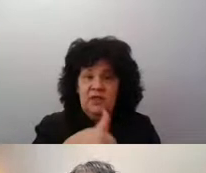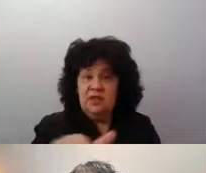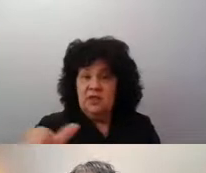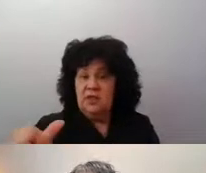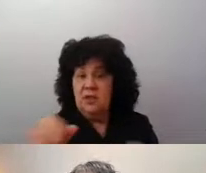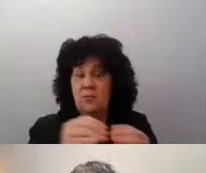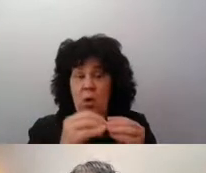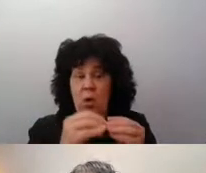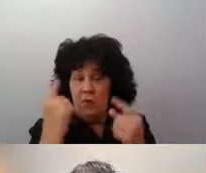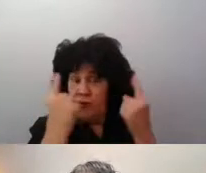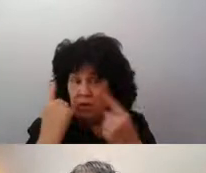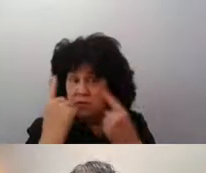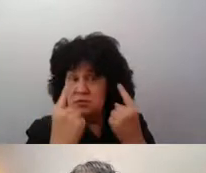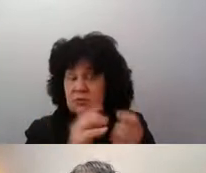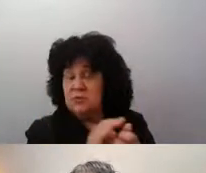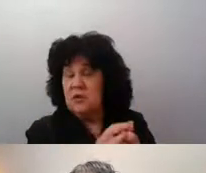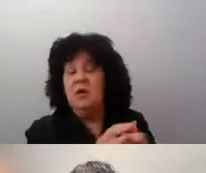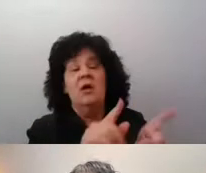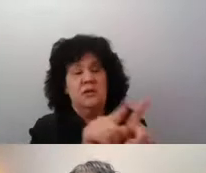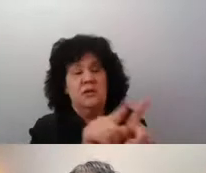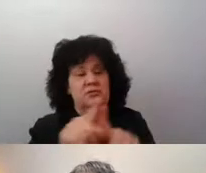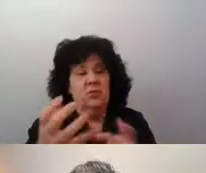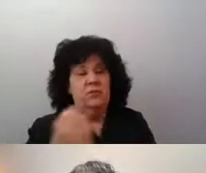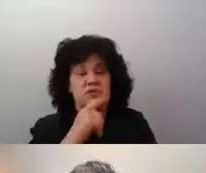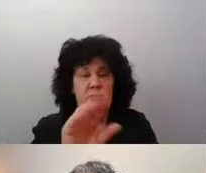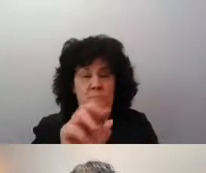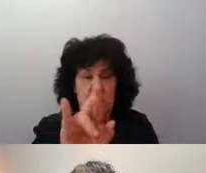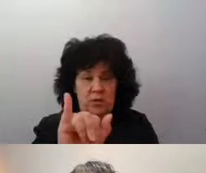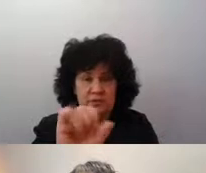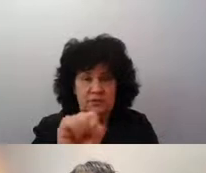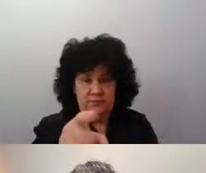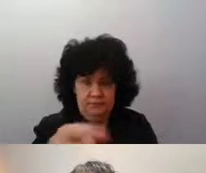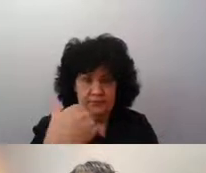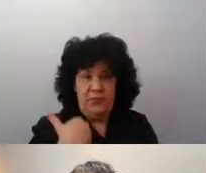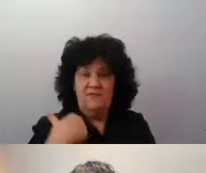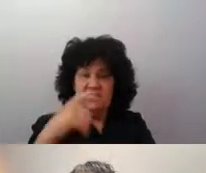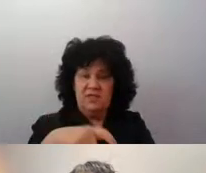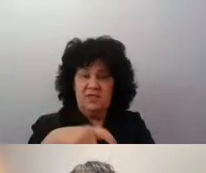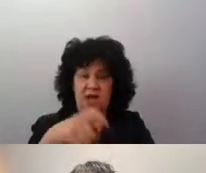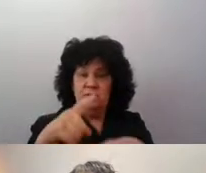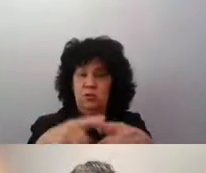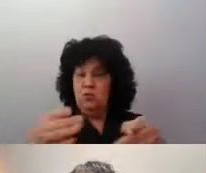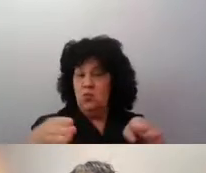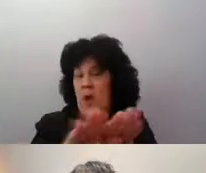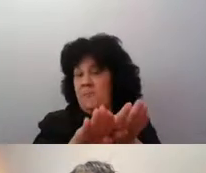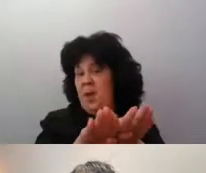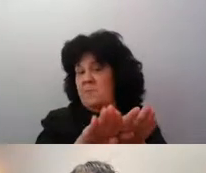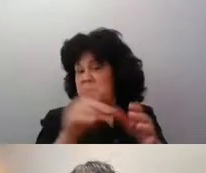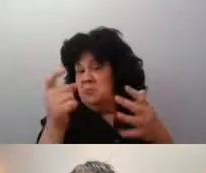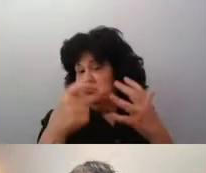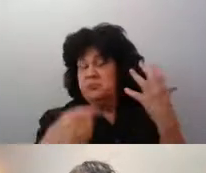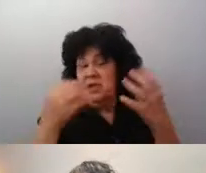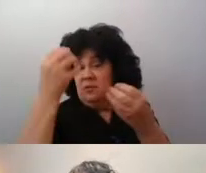I also just want to make sure that Boris has time for wrap up items and letting us know what's